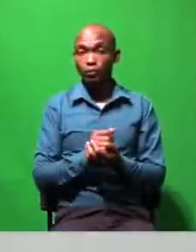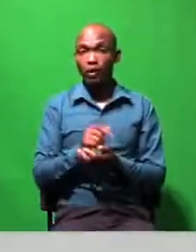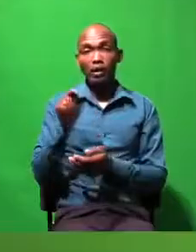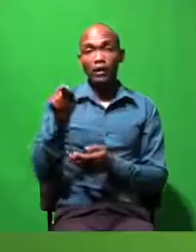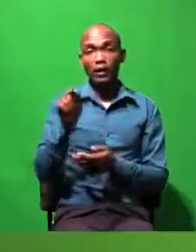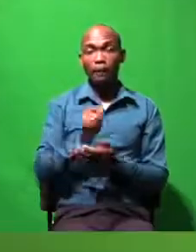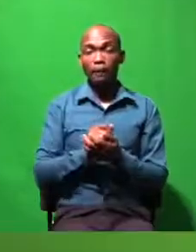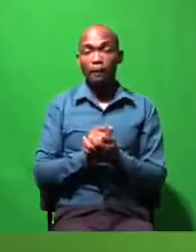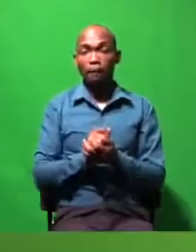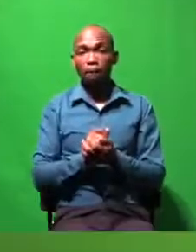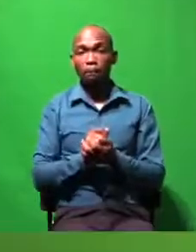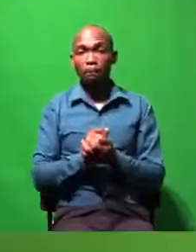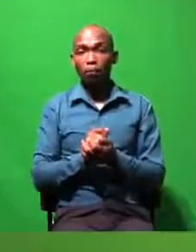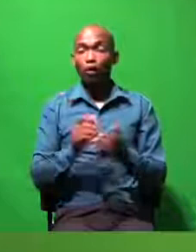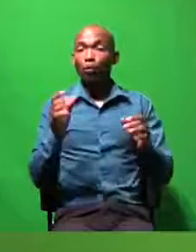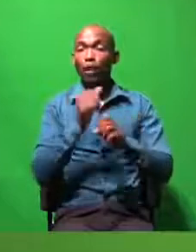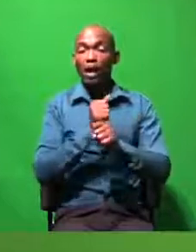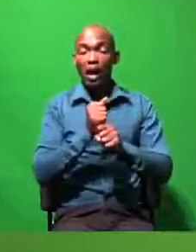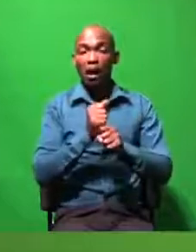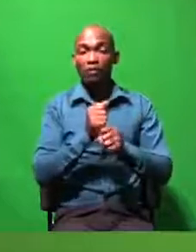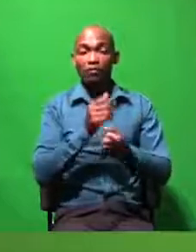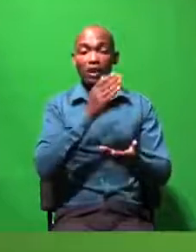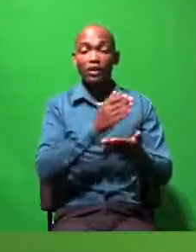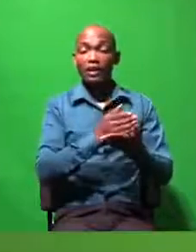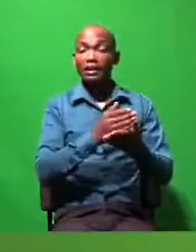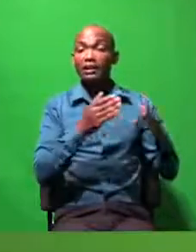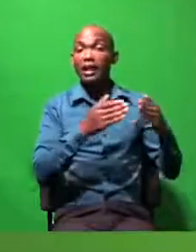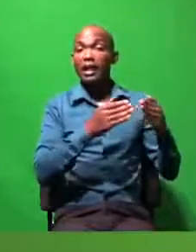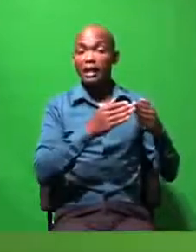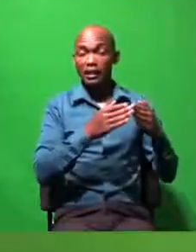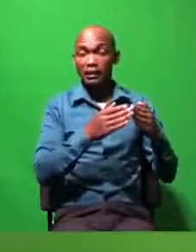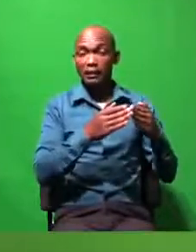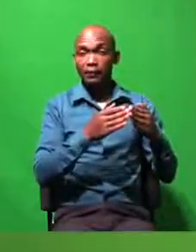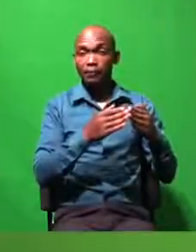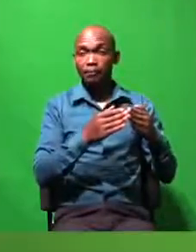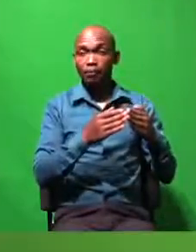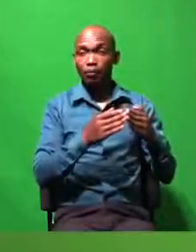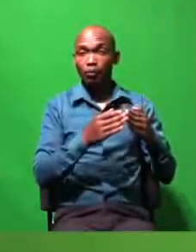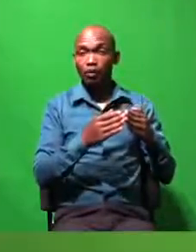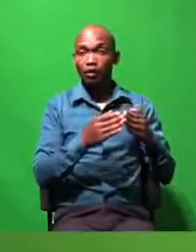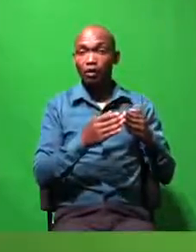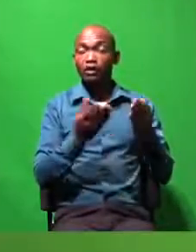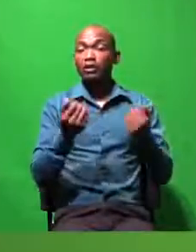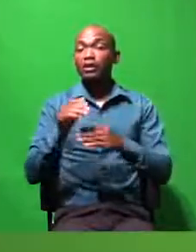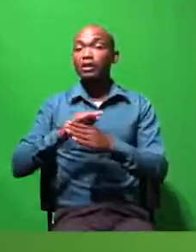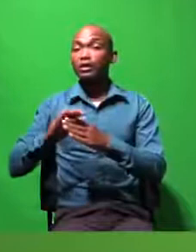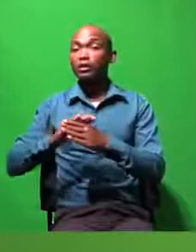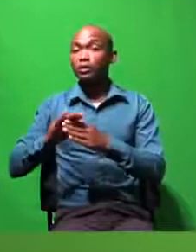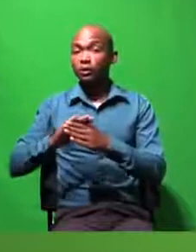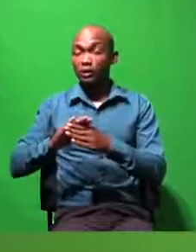here, we have right angles. And the rest is right angles. Otherwise, we can